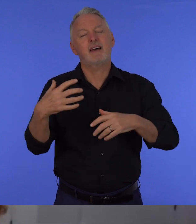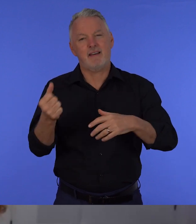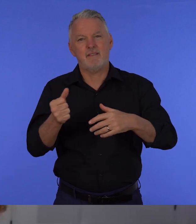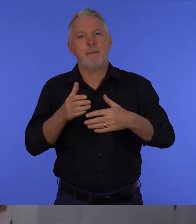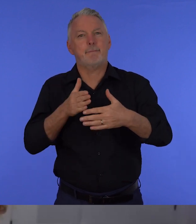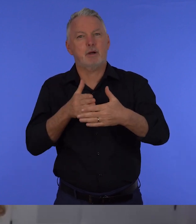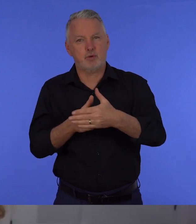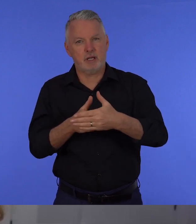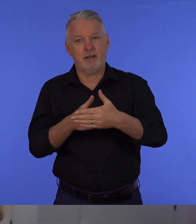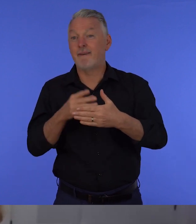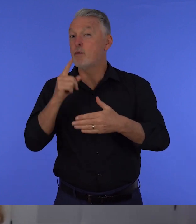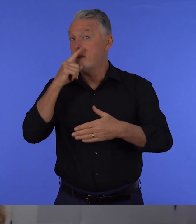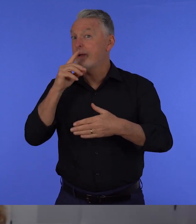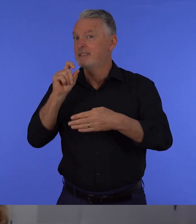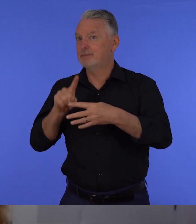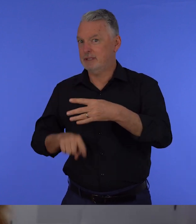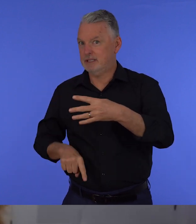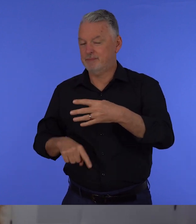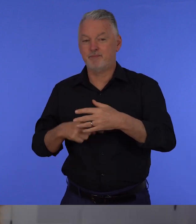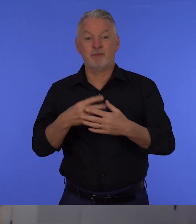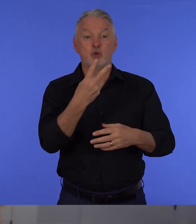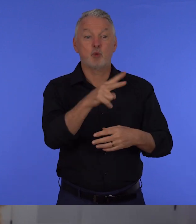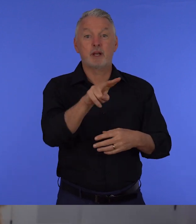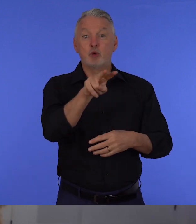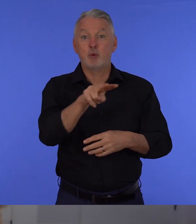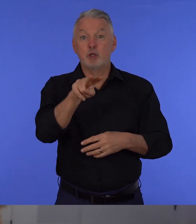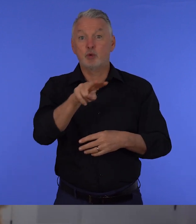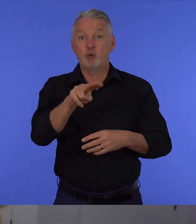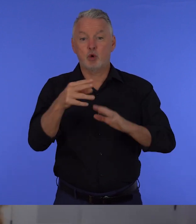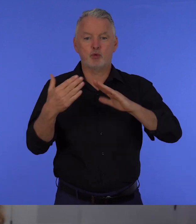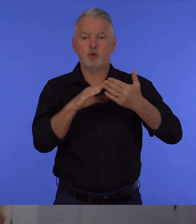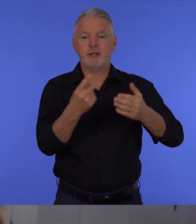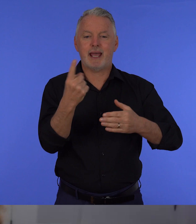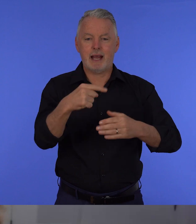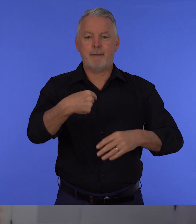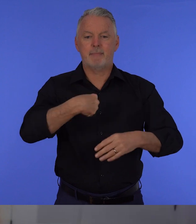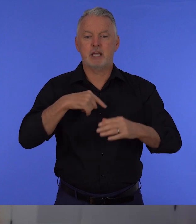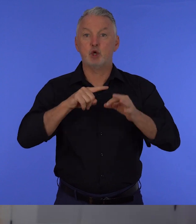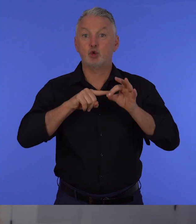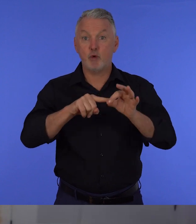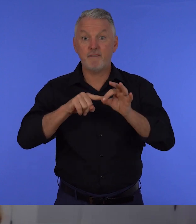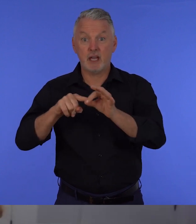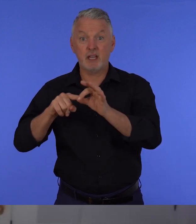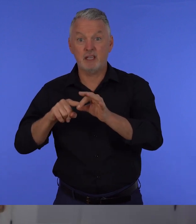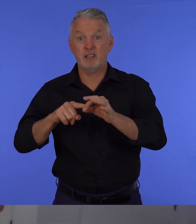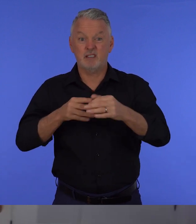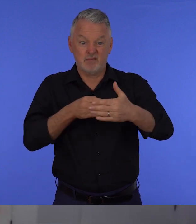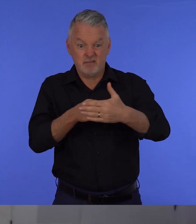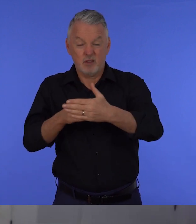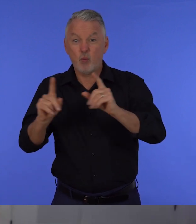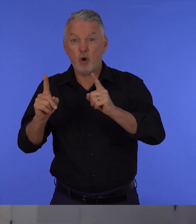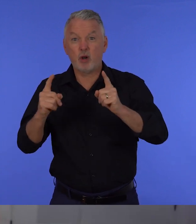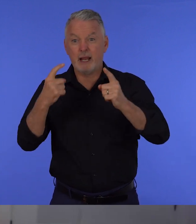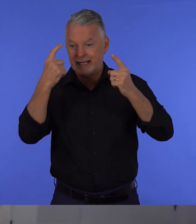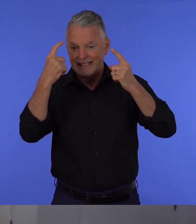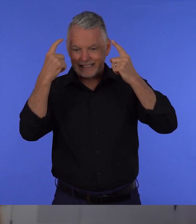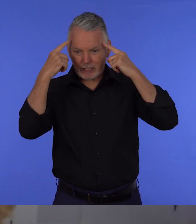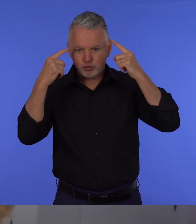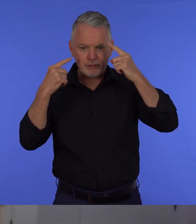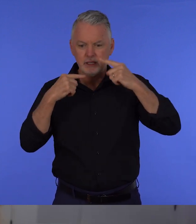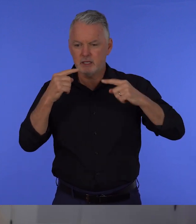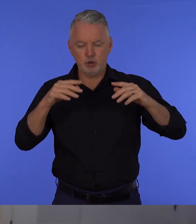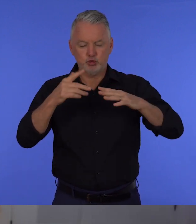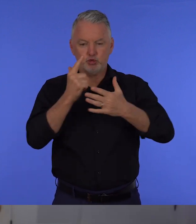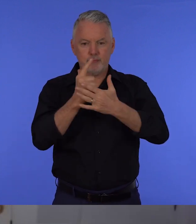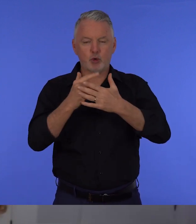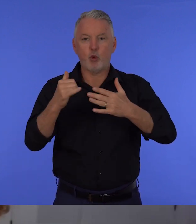to accessing mainstream activities for children with disability. In the 2022 Community and Me survey, the most common barriers